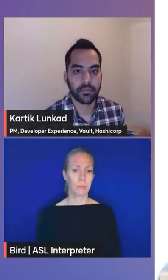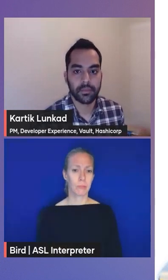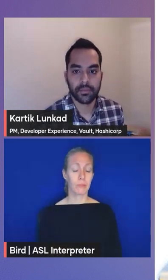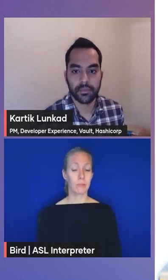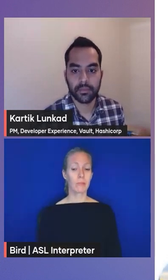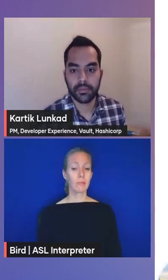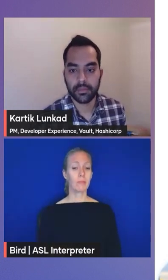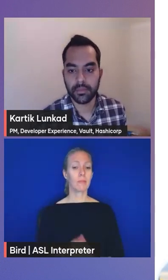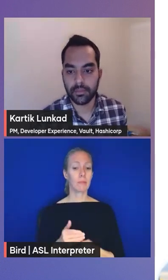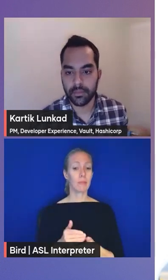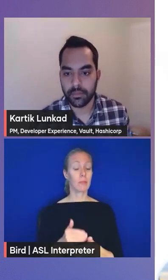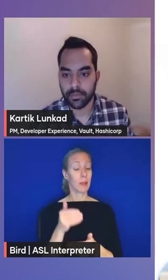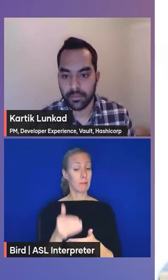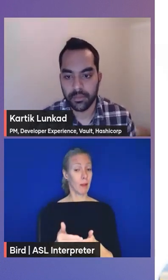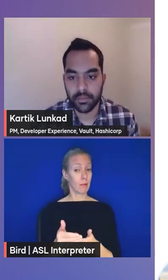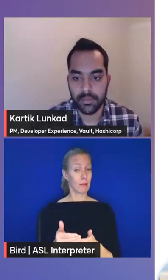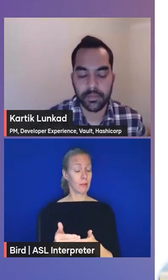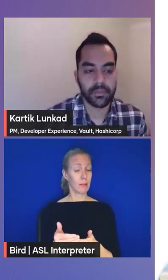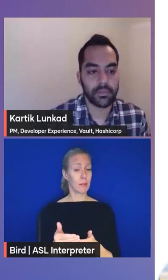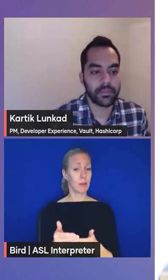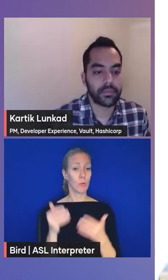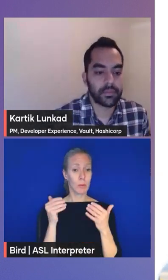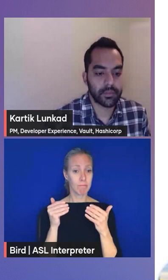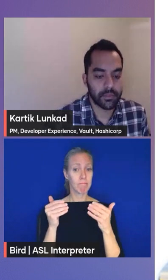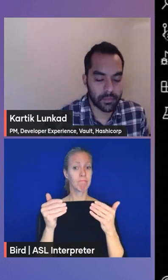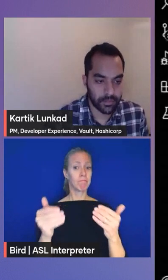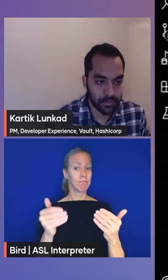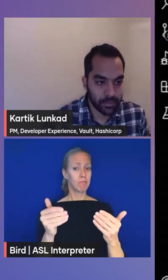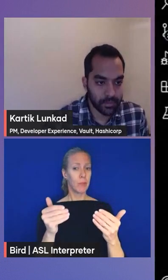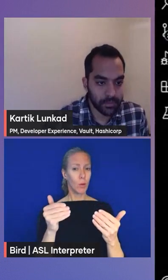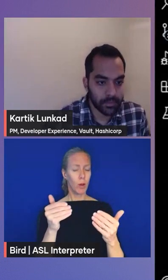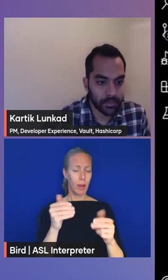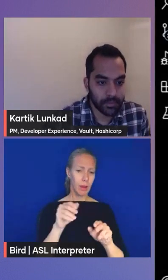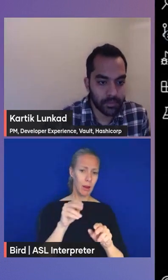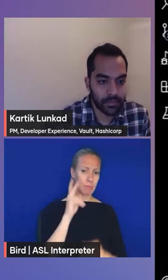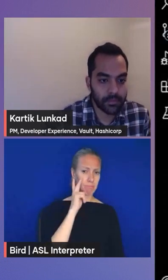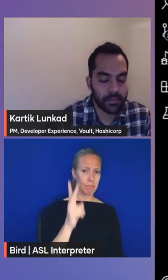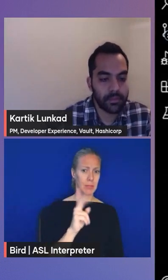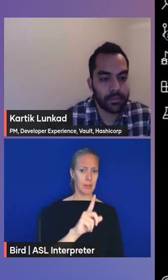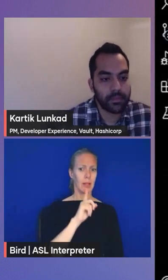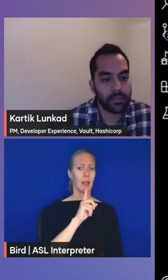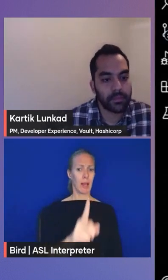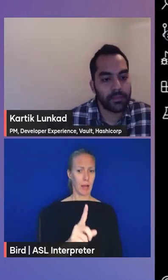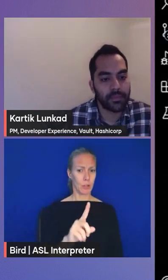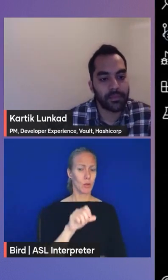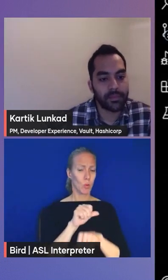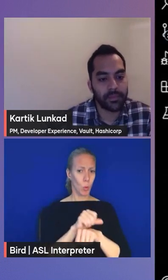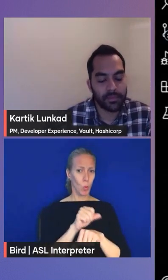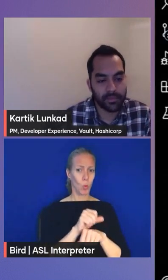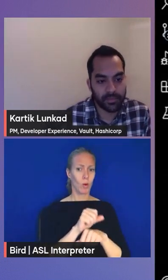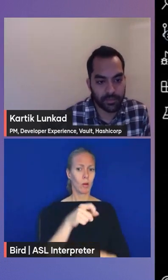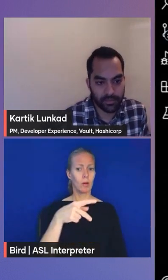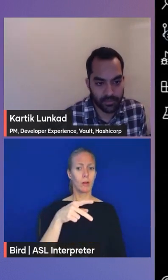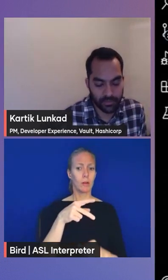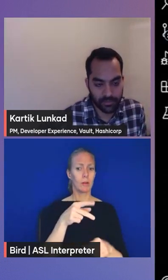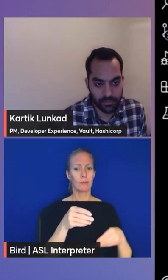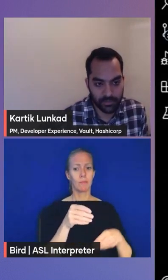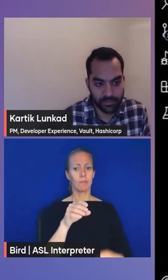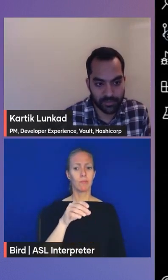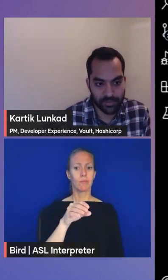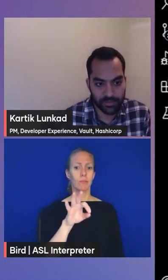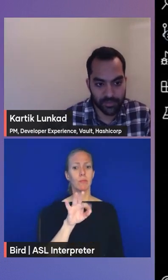Next, we'll go ahead and look at the actual workflow file. In this workflow